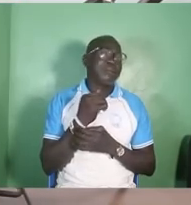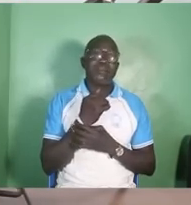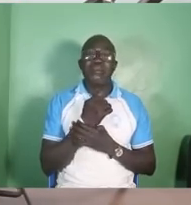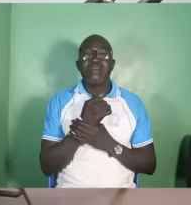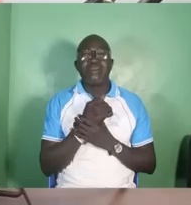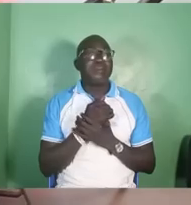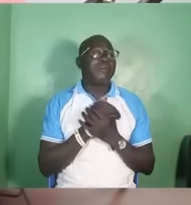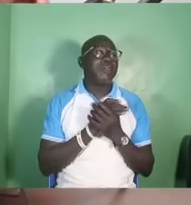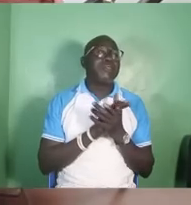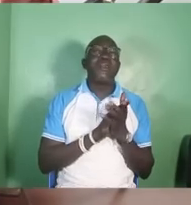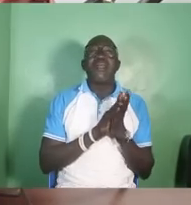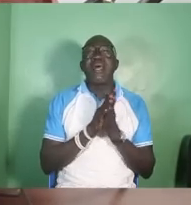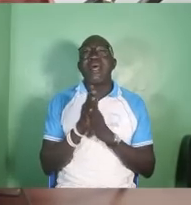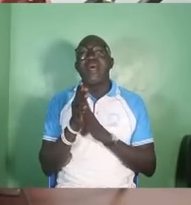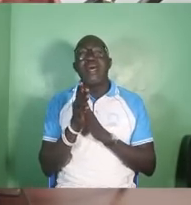kale